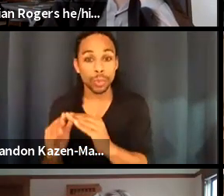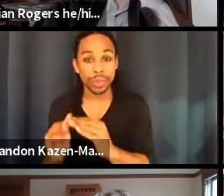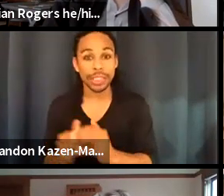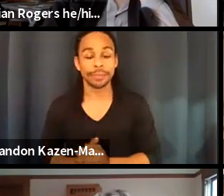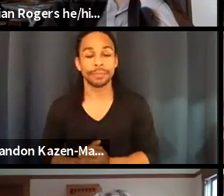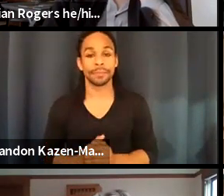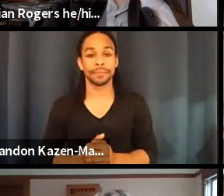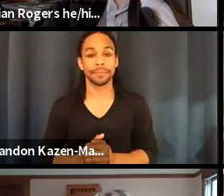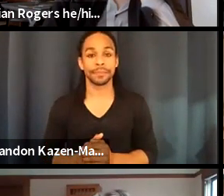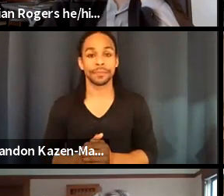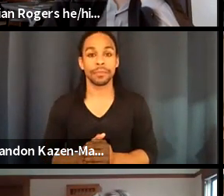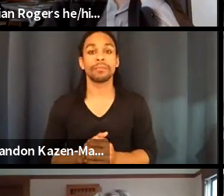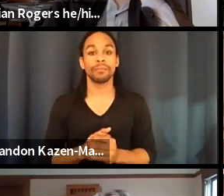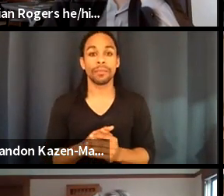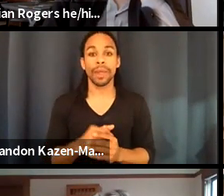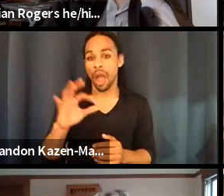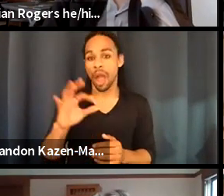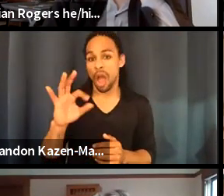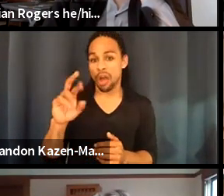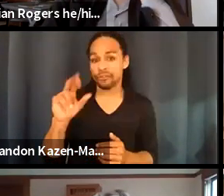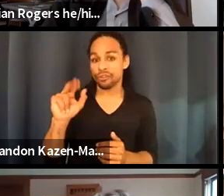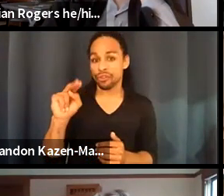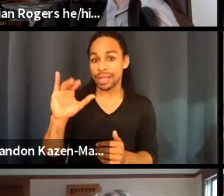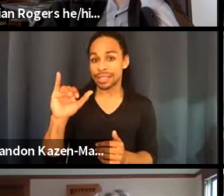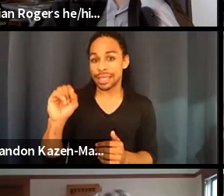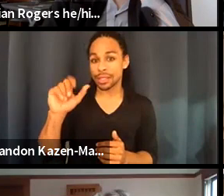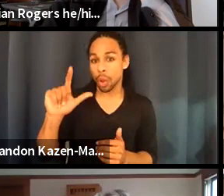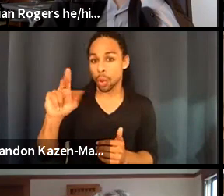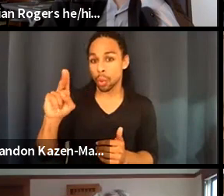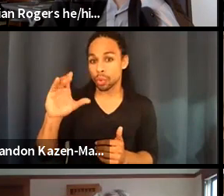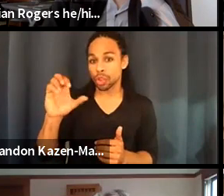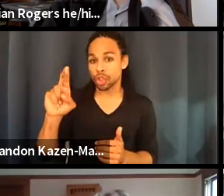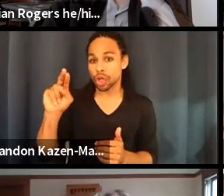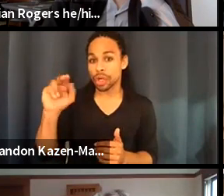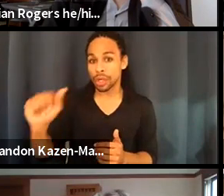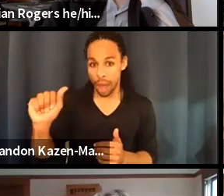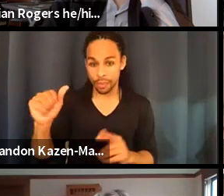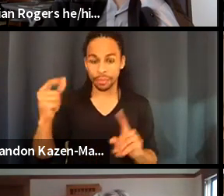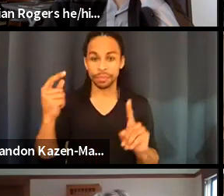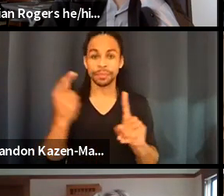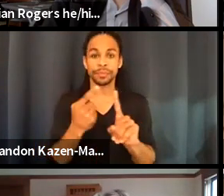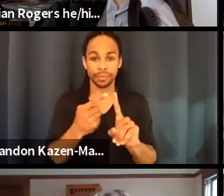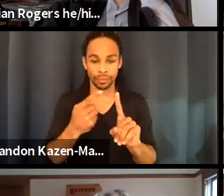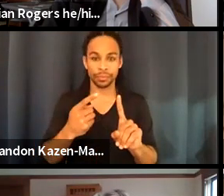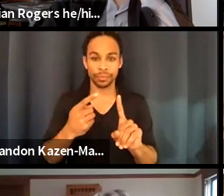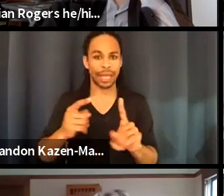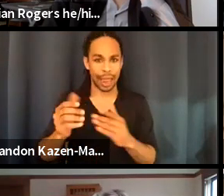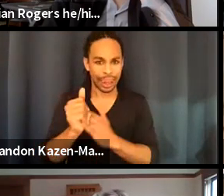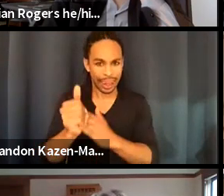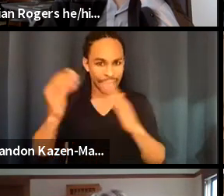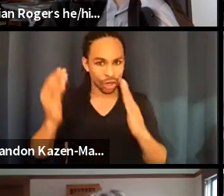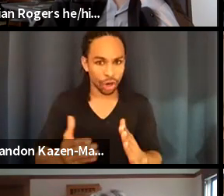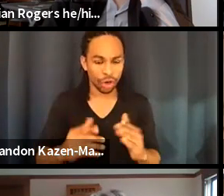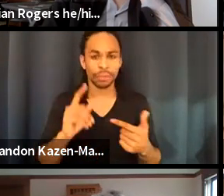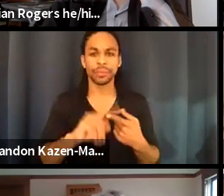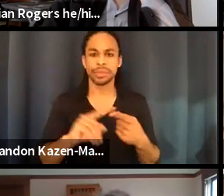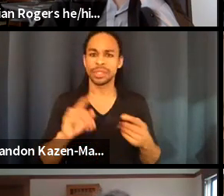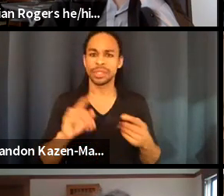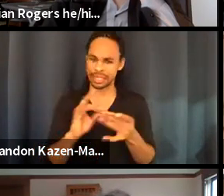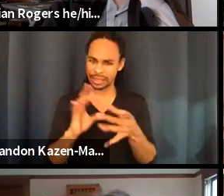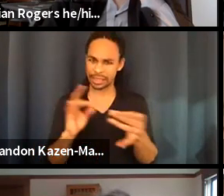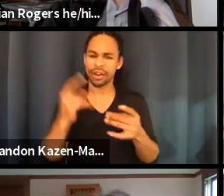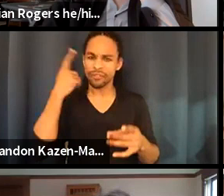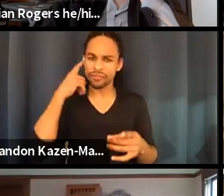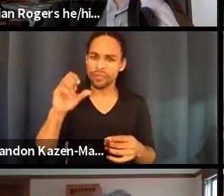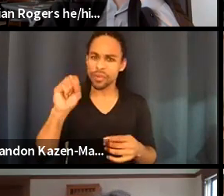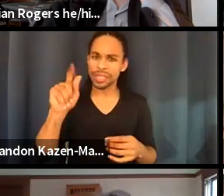In the words of Francis Lucerna, who is at the helm of El Puente, for the sake of what? For the sake of